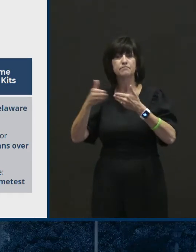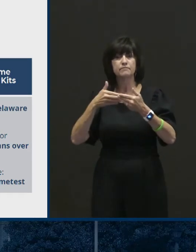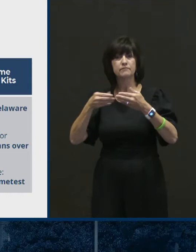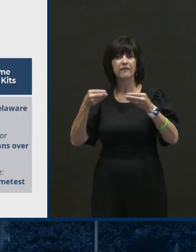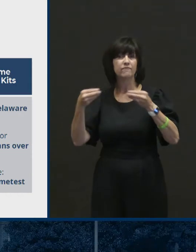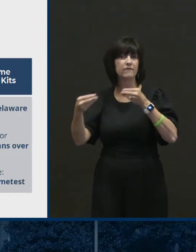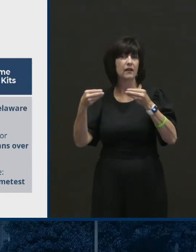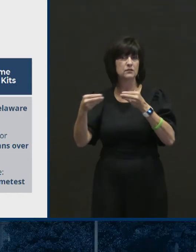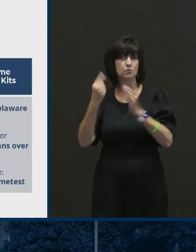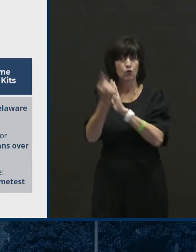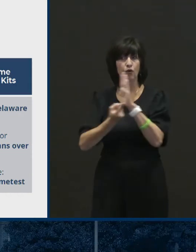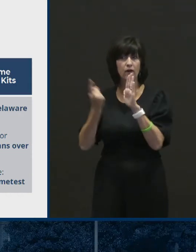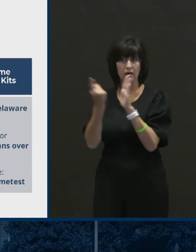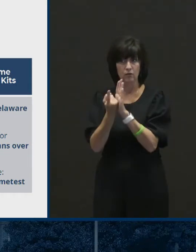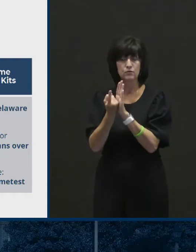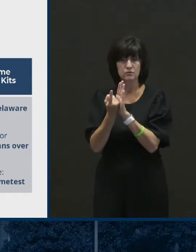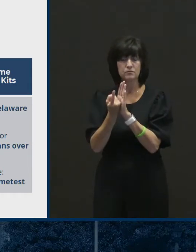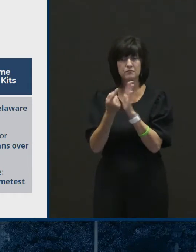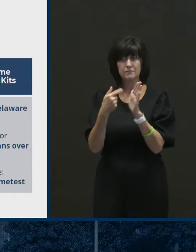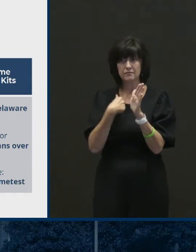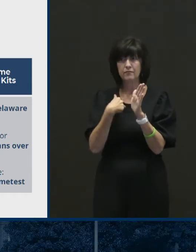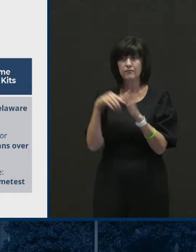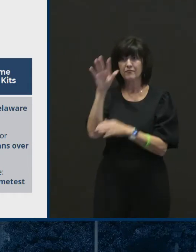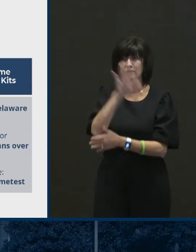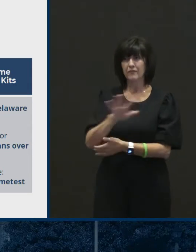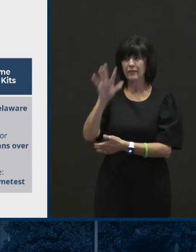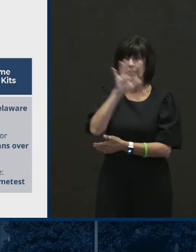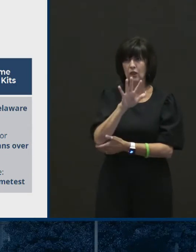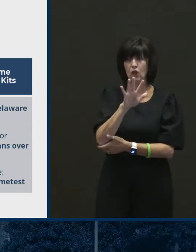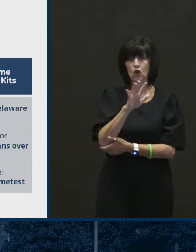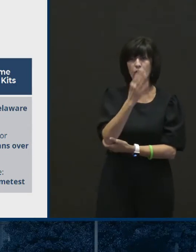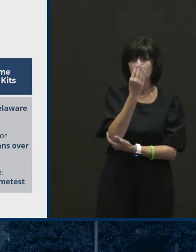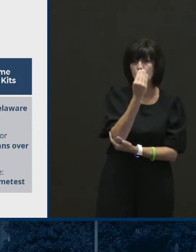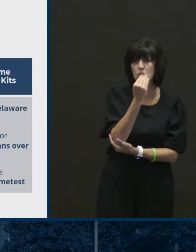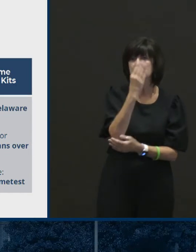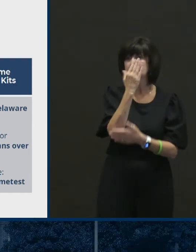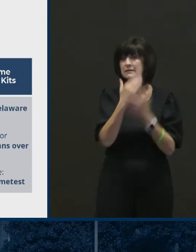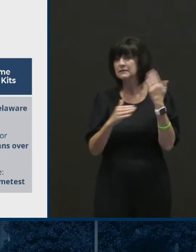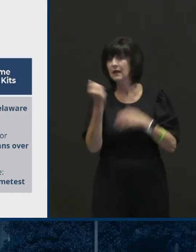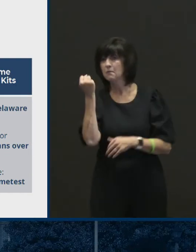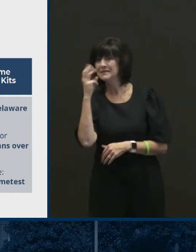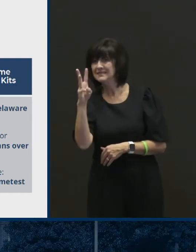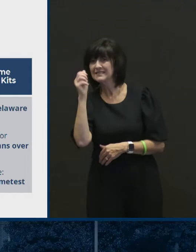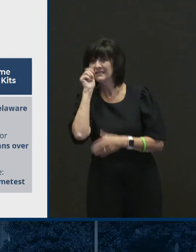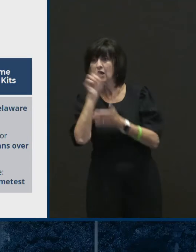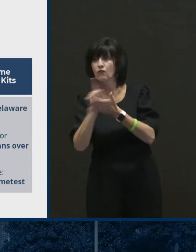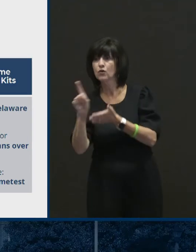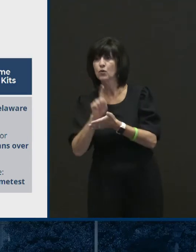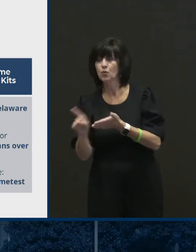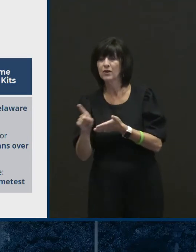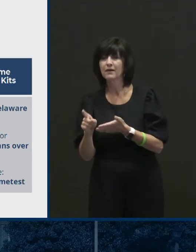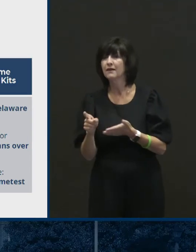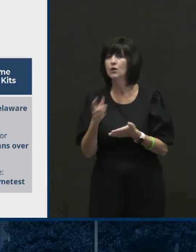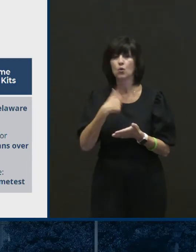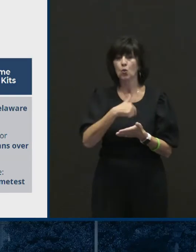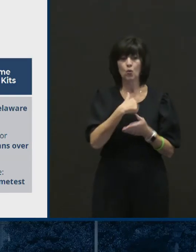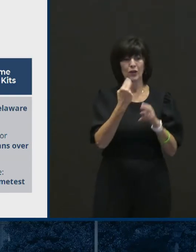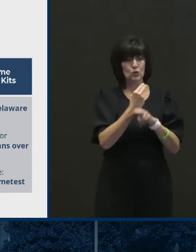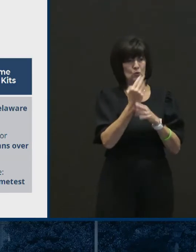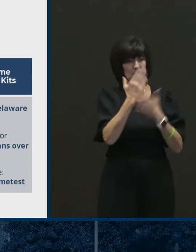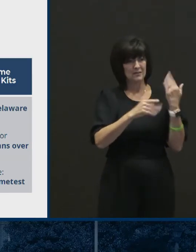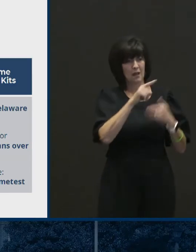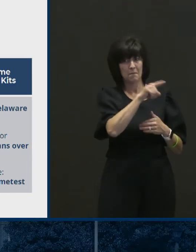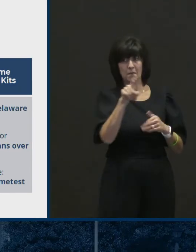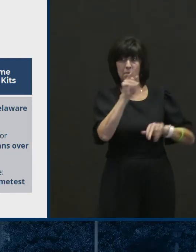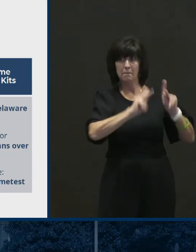doing approximately 14 to 16 or 18 on some weeks. Before we scaled that back a little bit because we've used some of that staff to go into